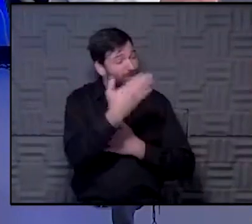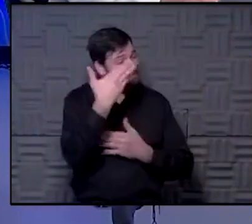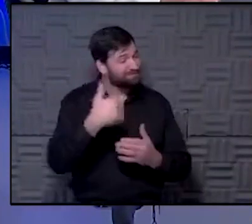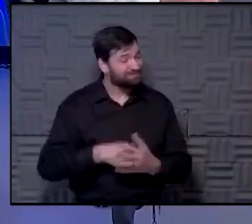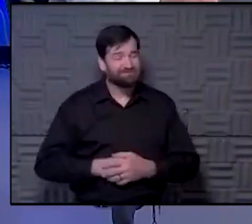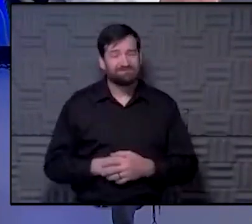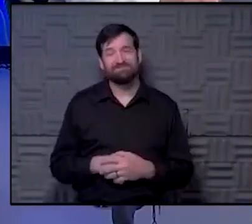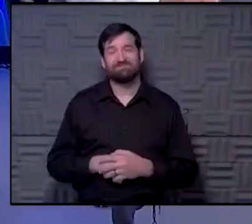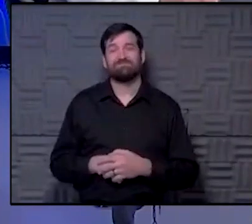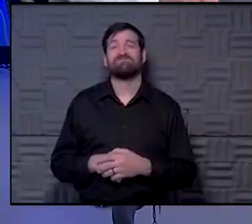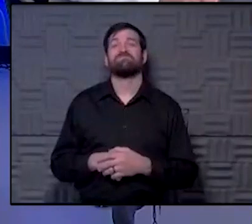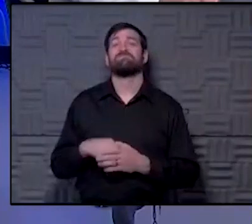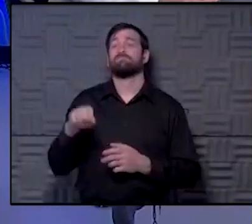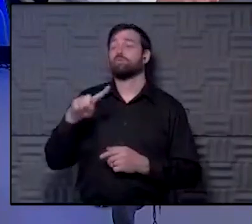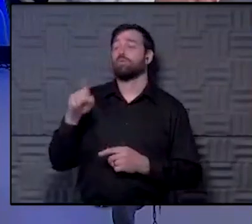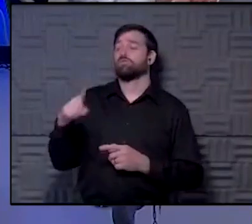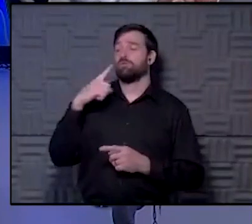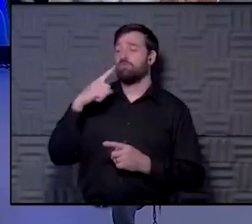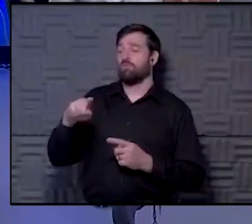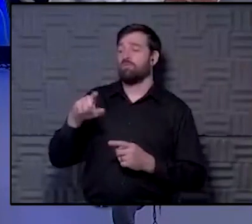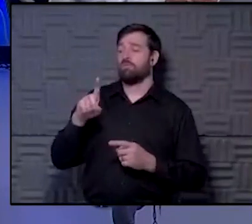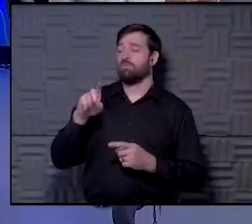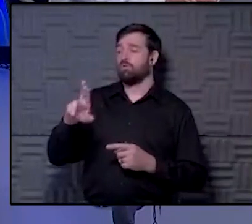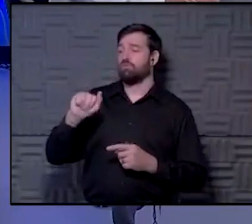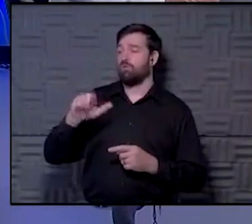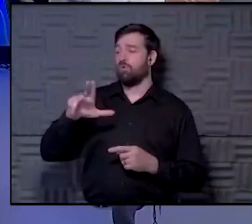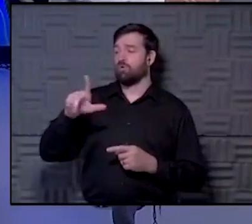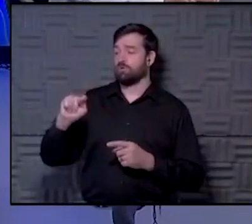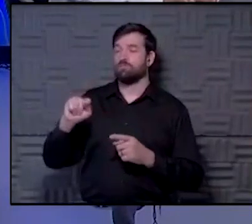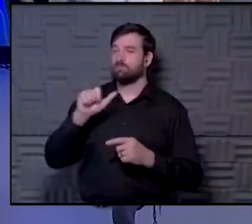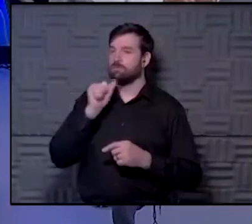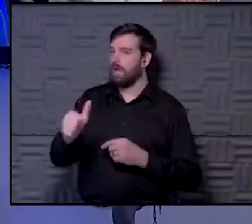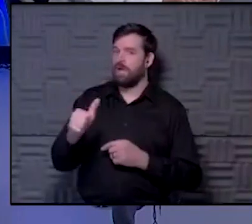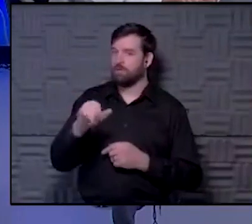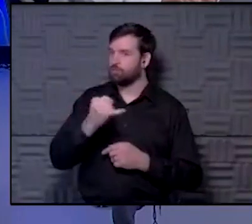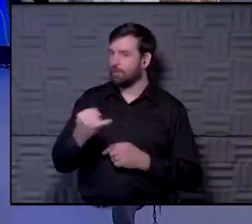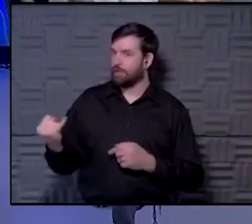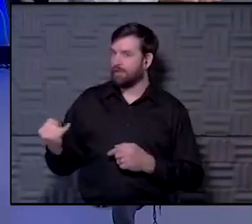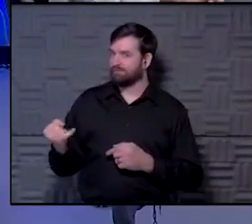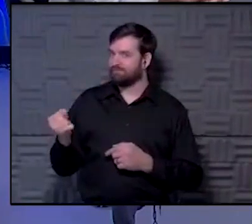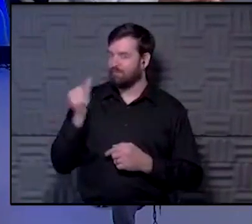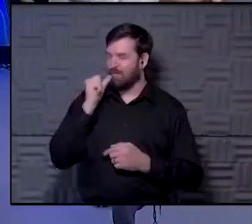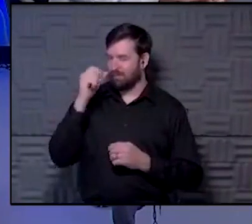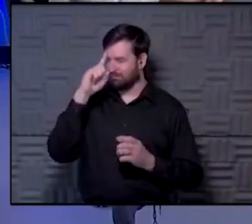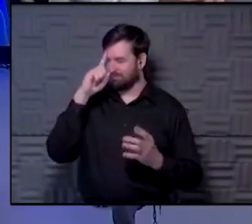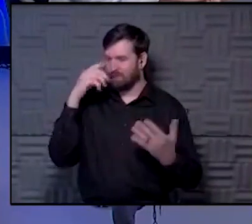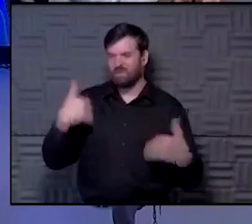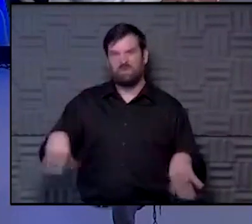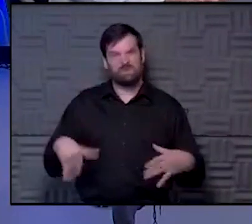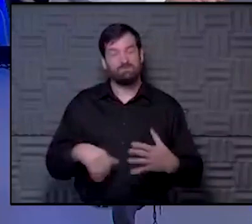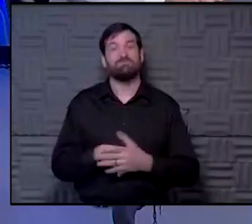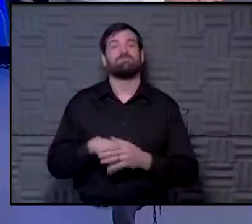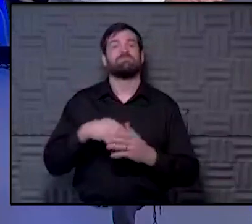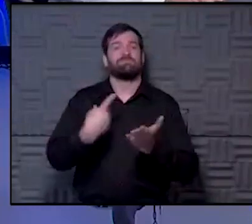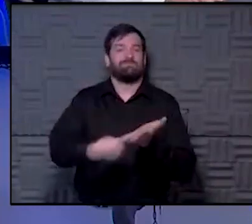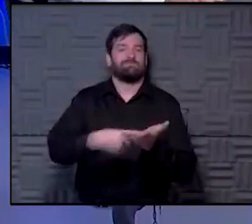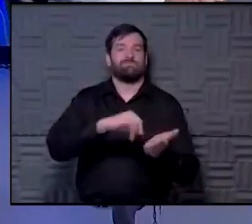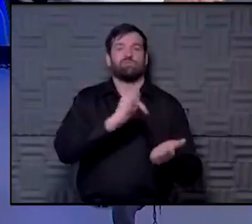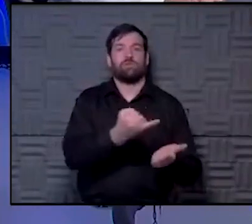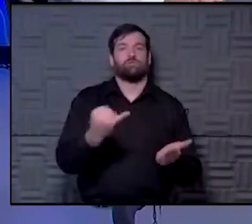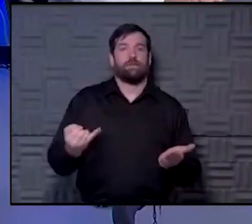Hi. I have a question for Dr. Ault and then a non-J&J question. I know that's going to blow your mind. But when we talk about J&J, Dr.